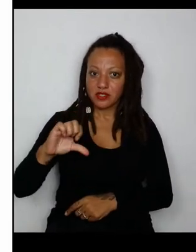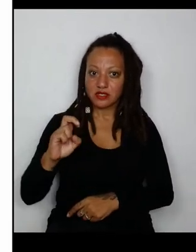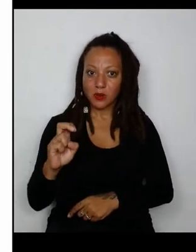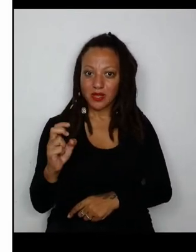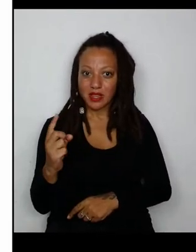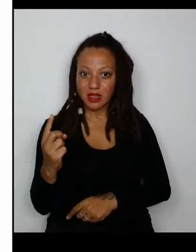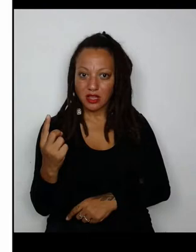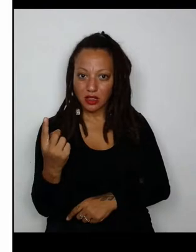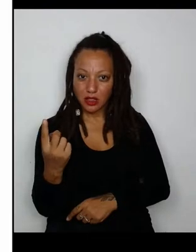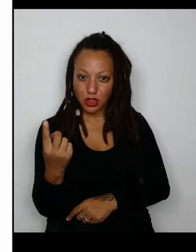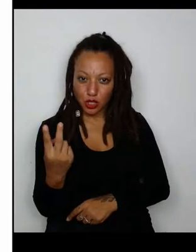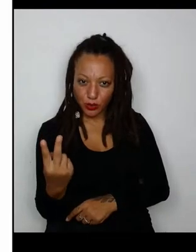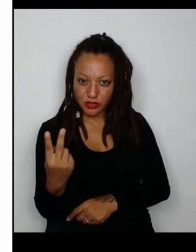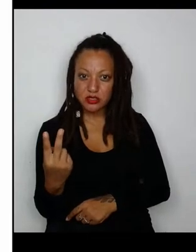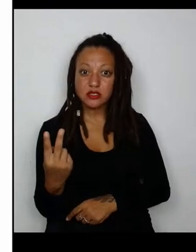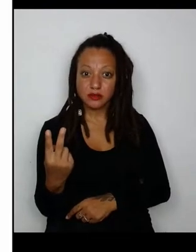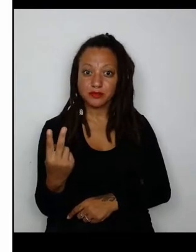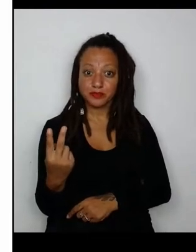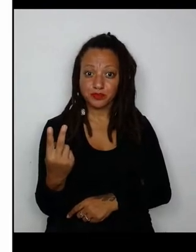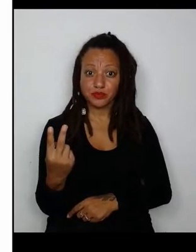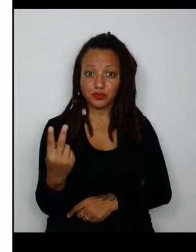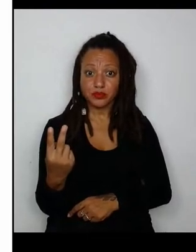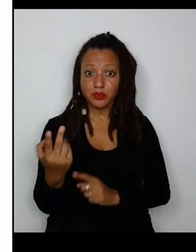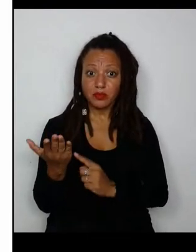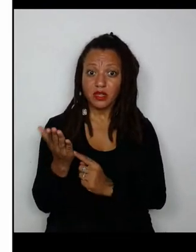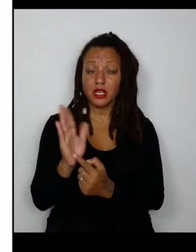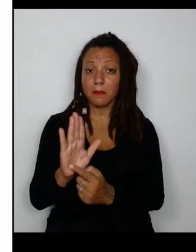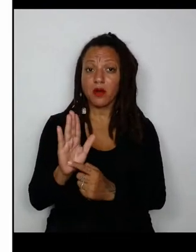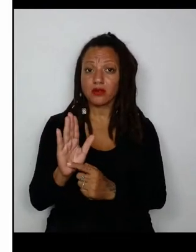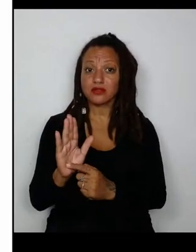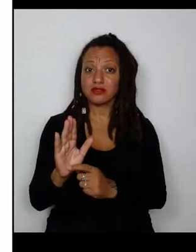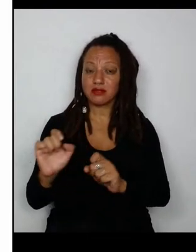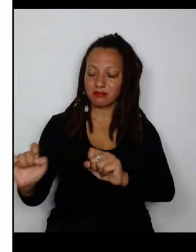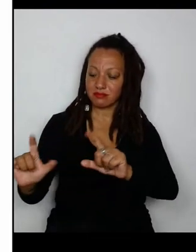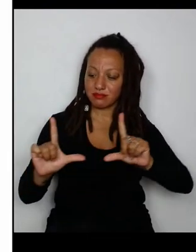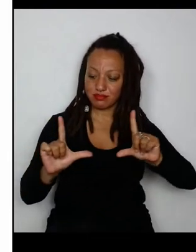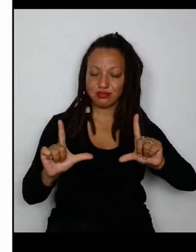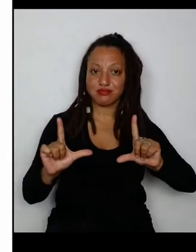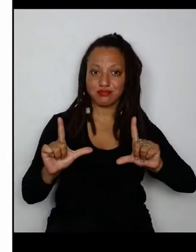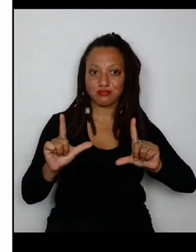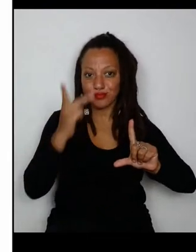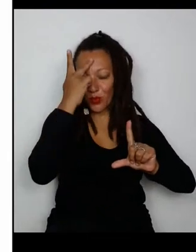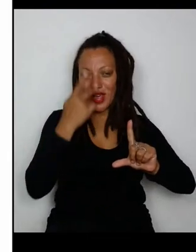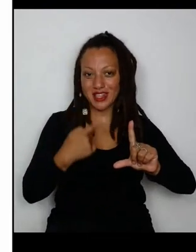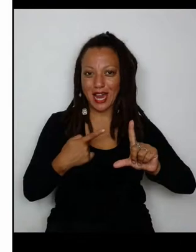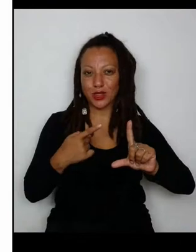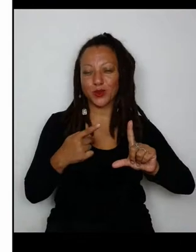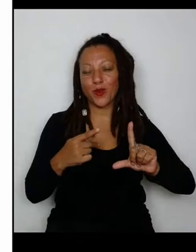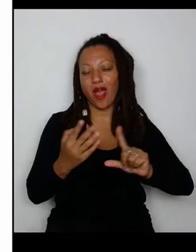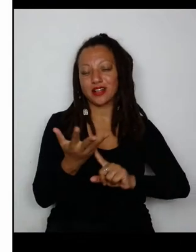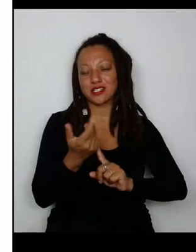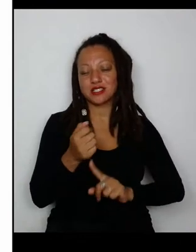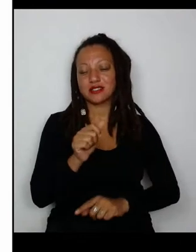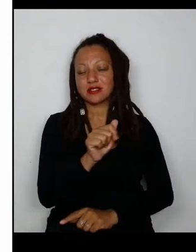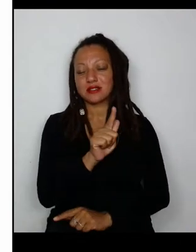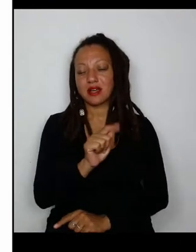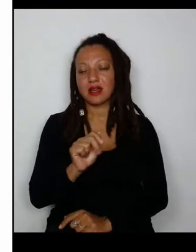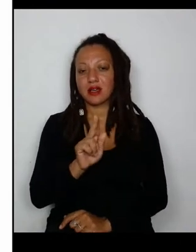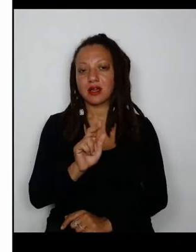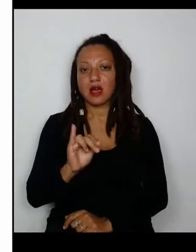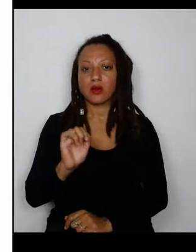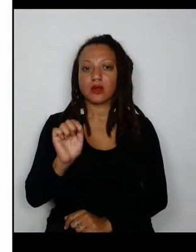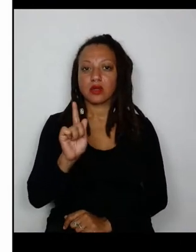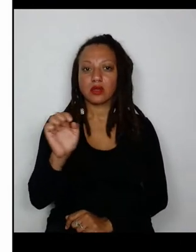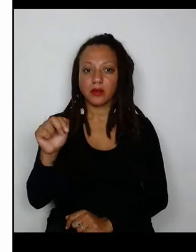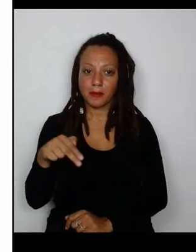and you can see here that they are introducing gogan's self-portraits that we can see at the backdrop